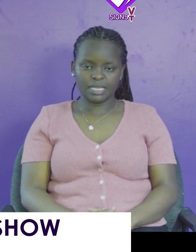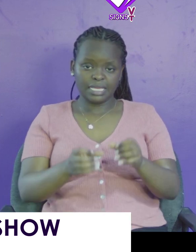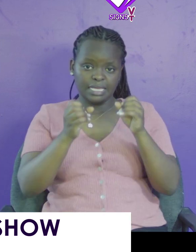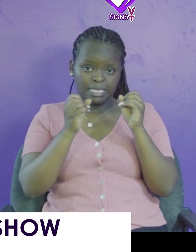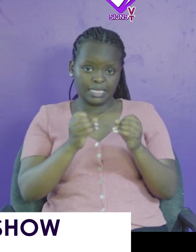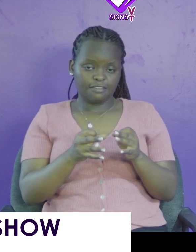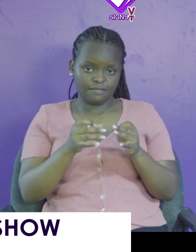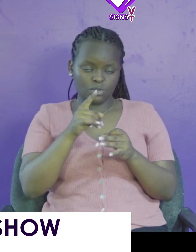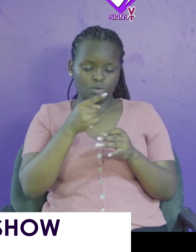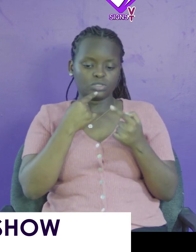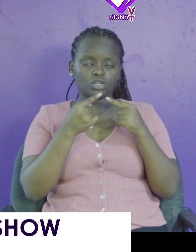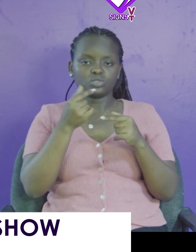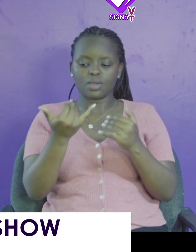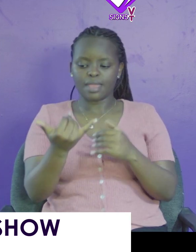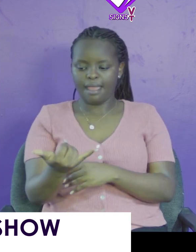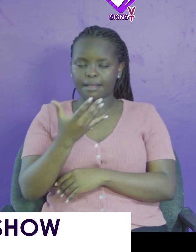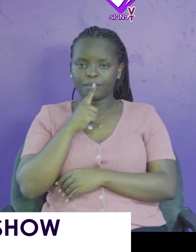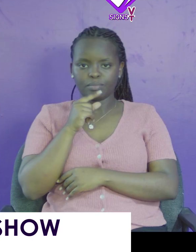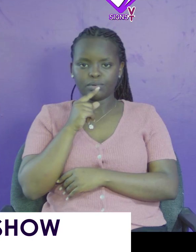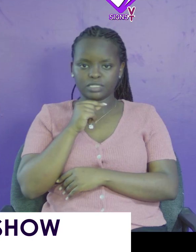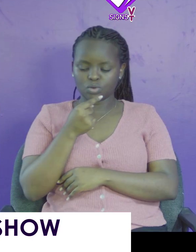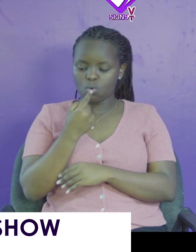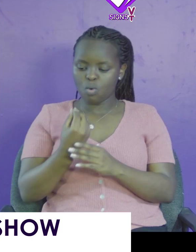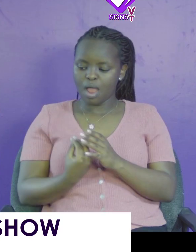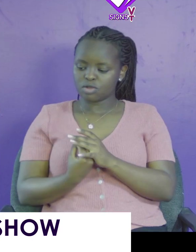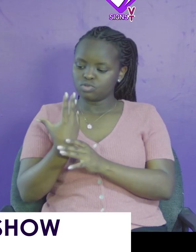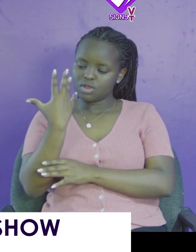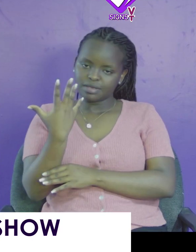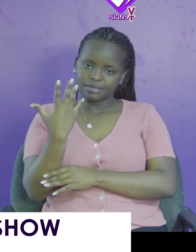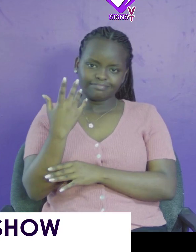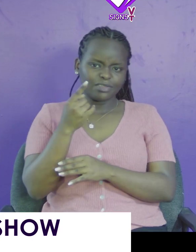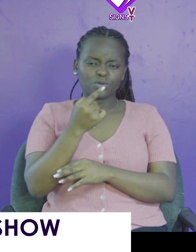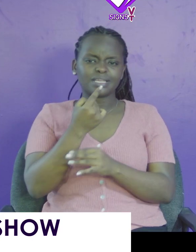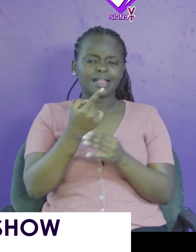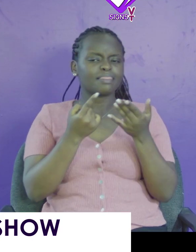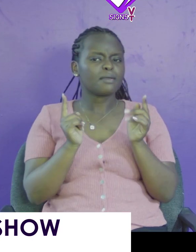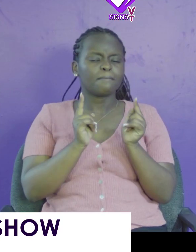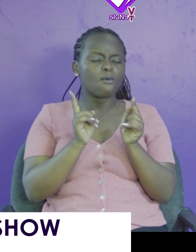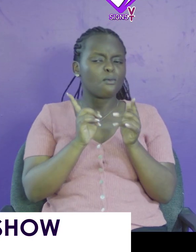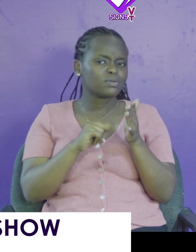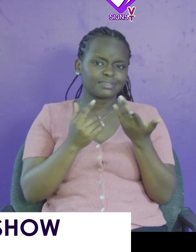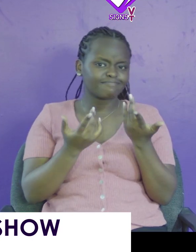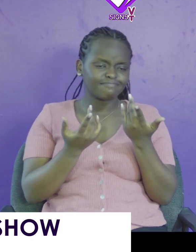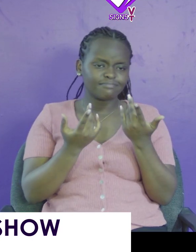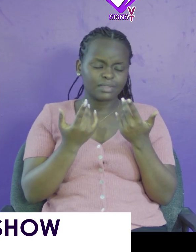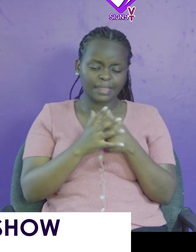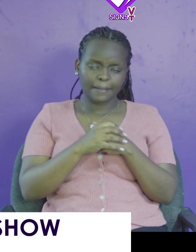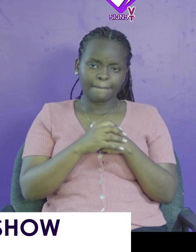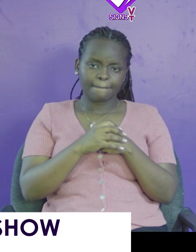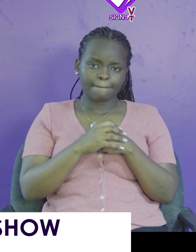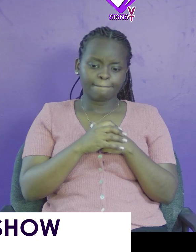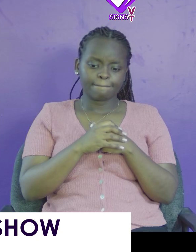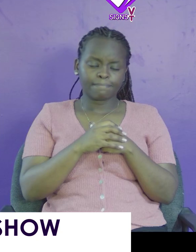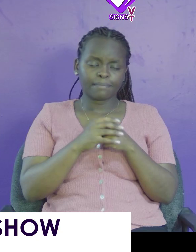to talk to young boys who are growing into men, what would you tell them? Let's say you've gone to that, because there is normally